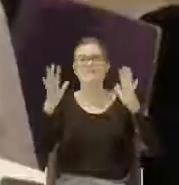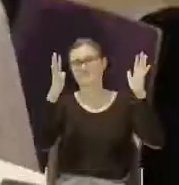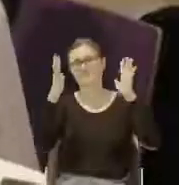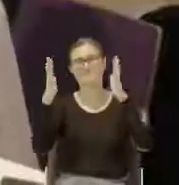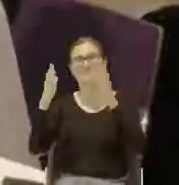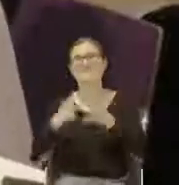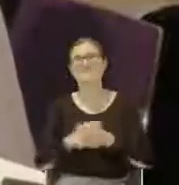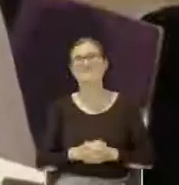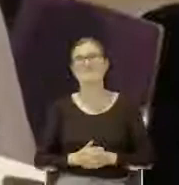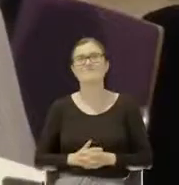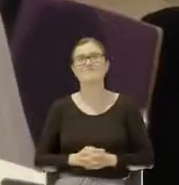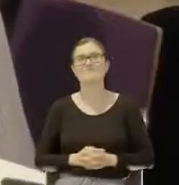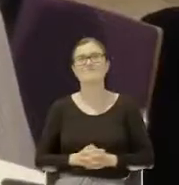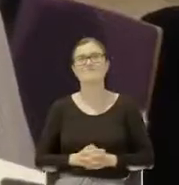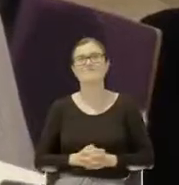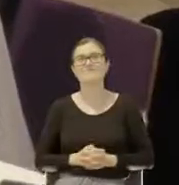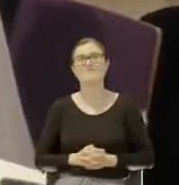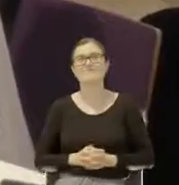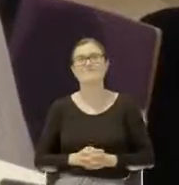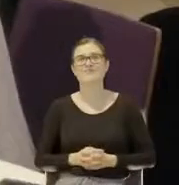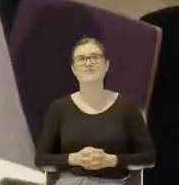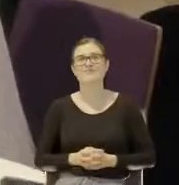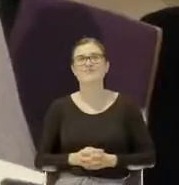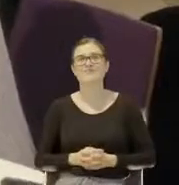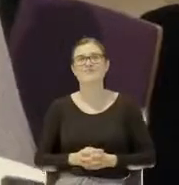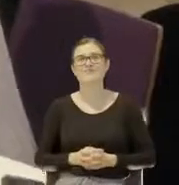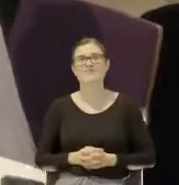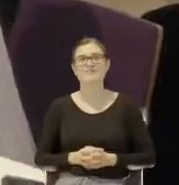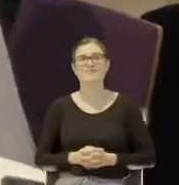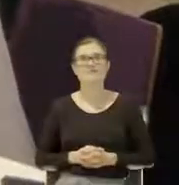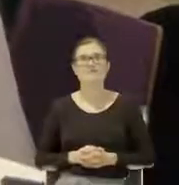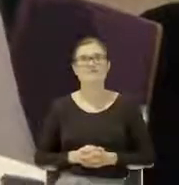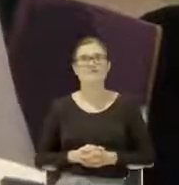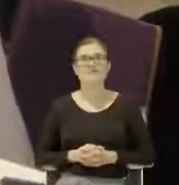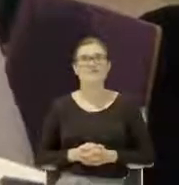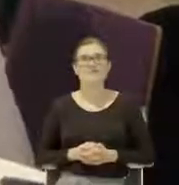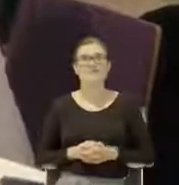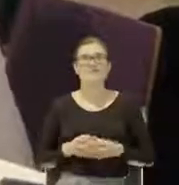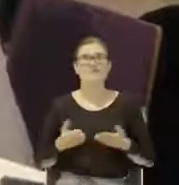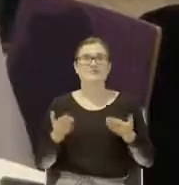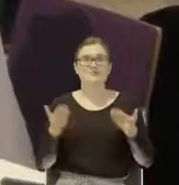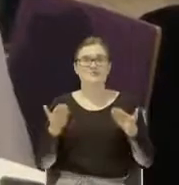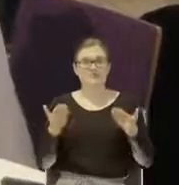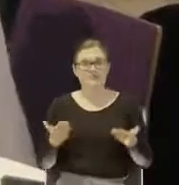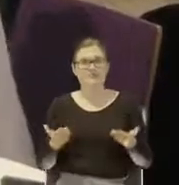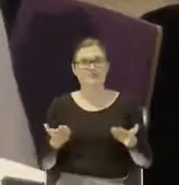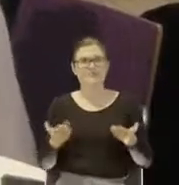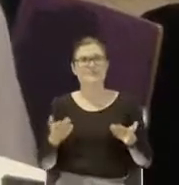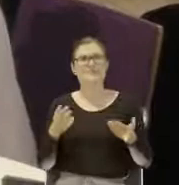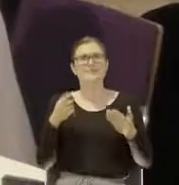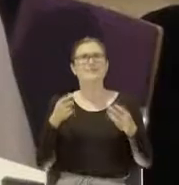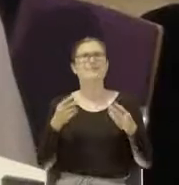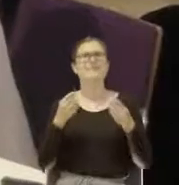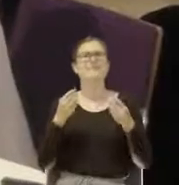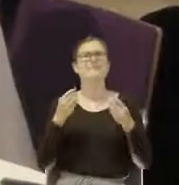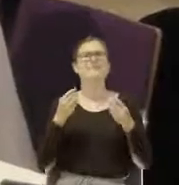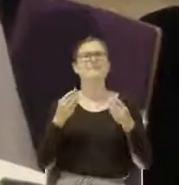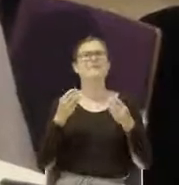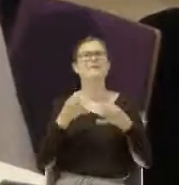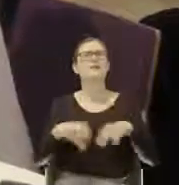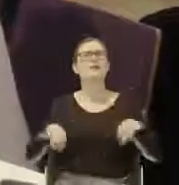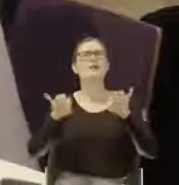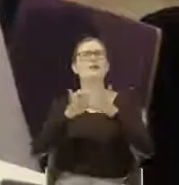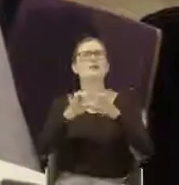Well, I told you it was worth staying until the end because good news came at the end. Thank you very much, Chris, who is